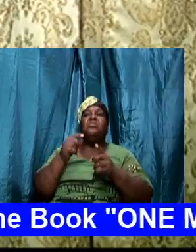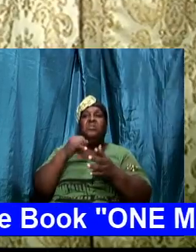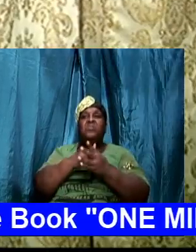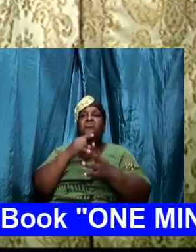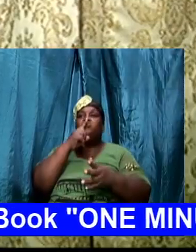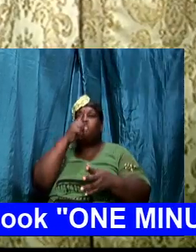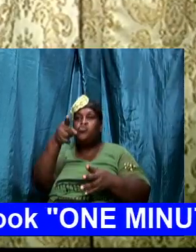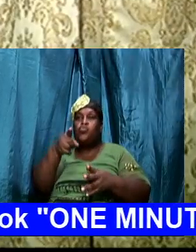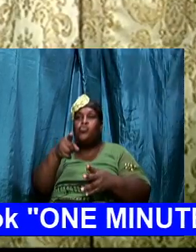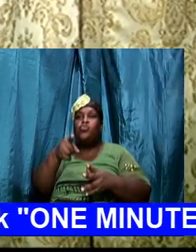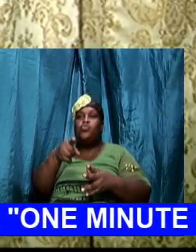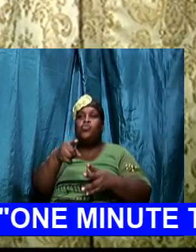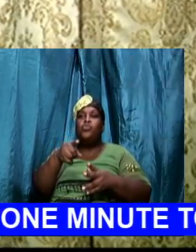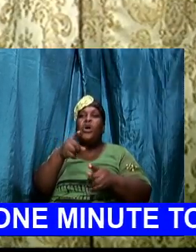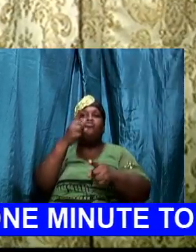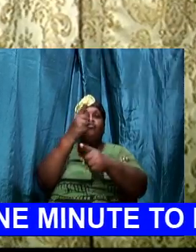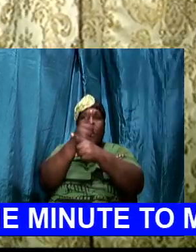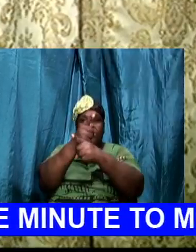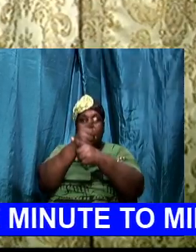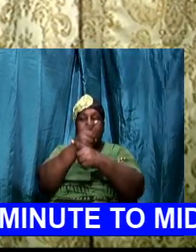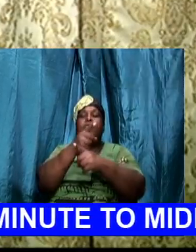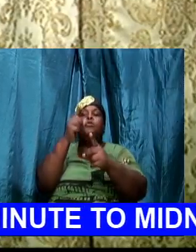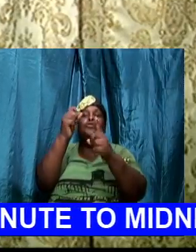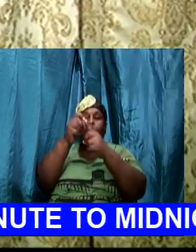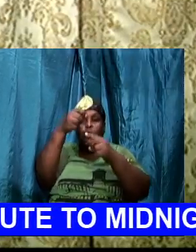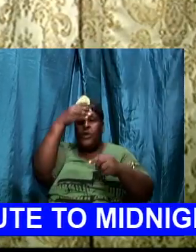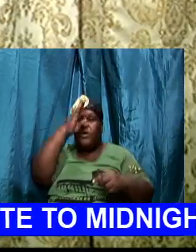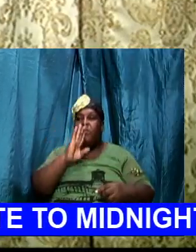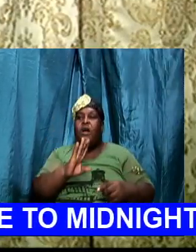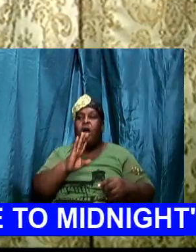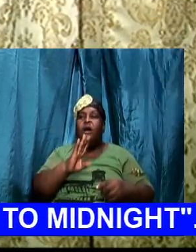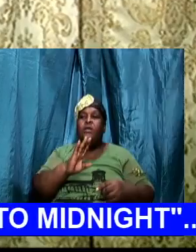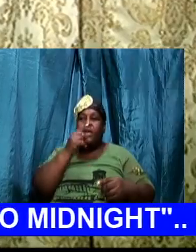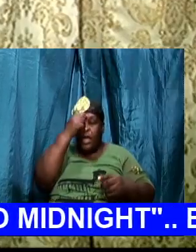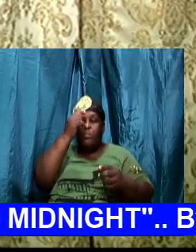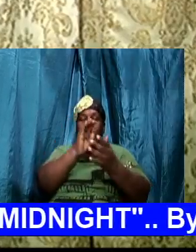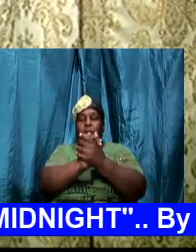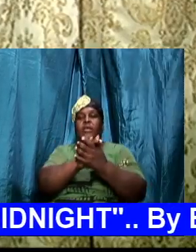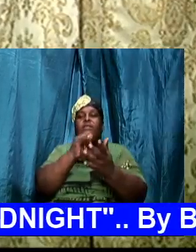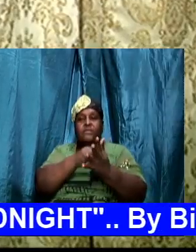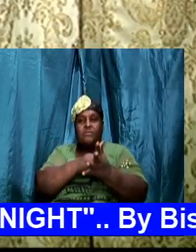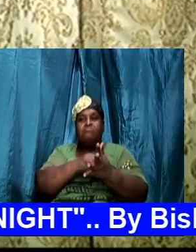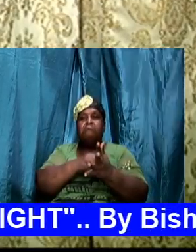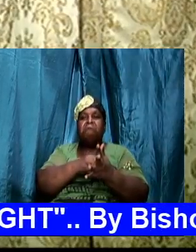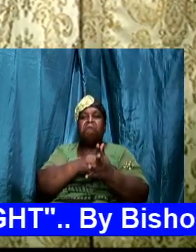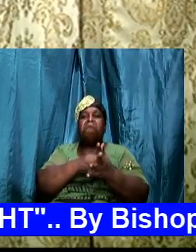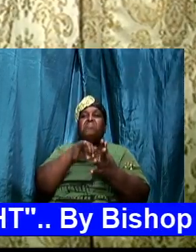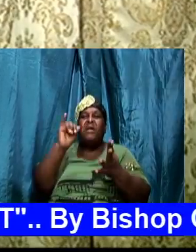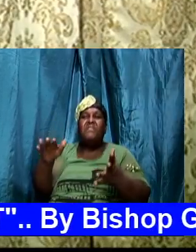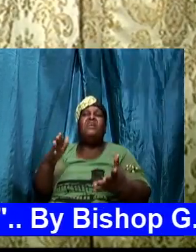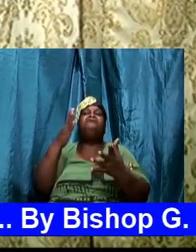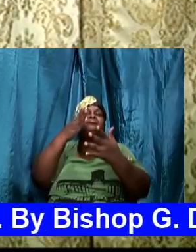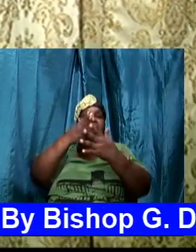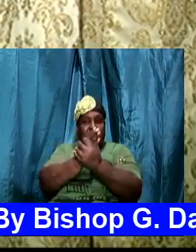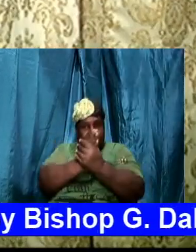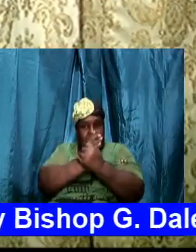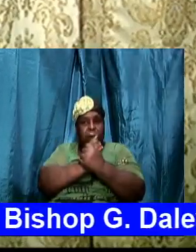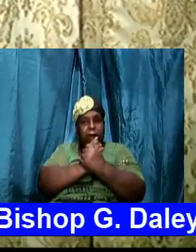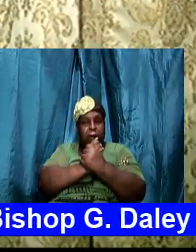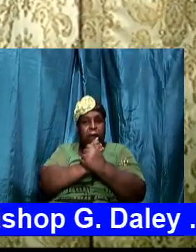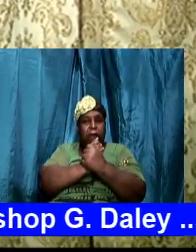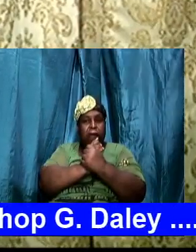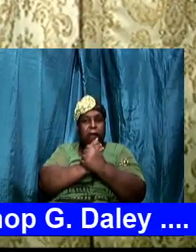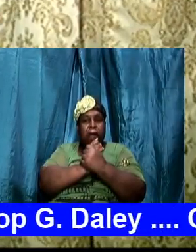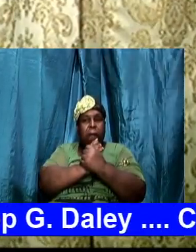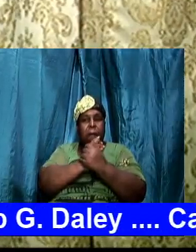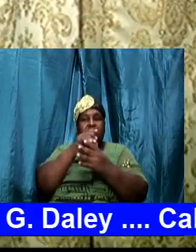written here, and I believe it, and that settles it. In fact, it is written, and that